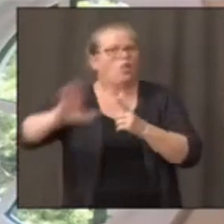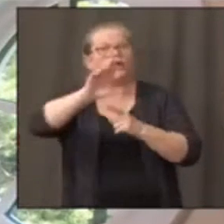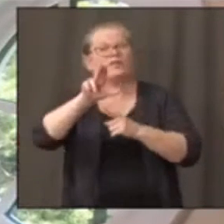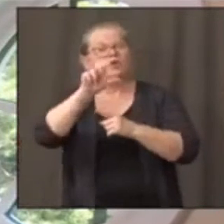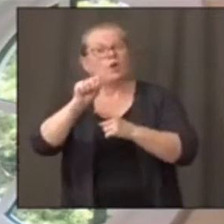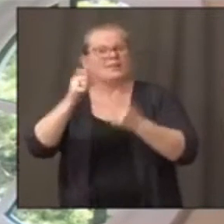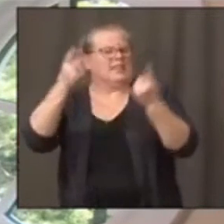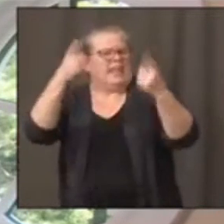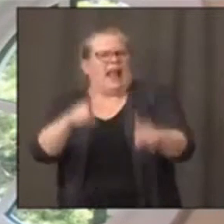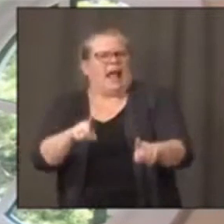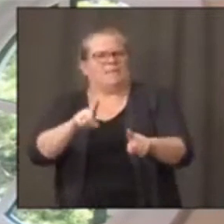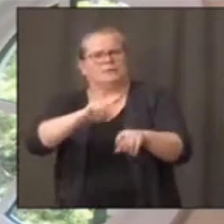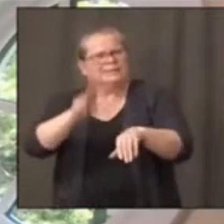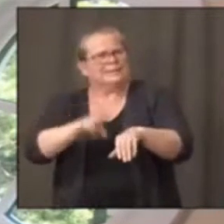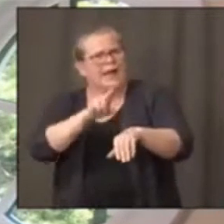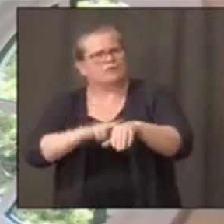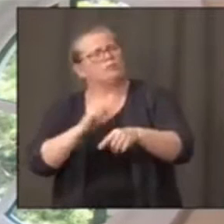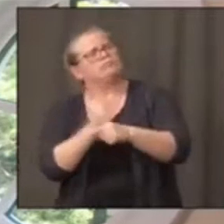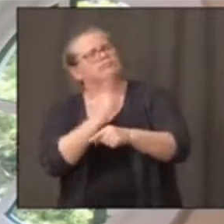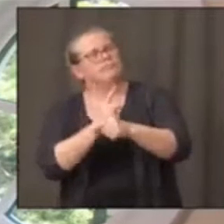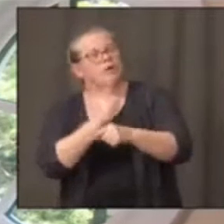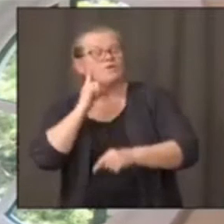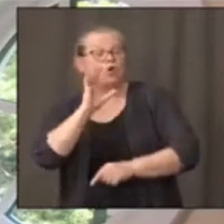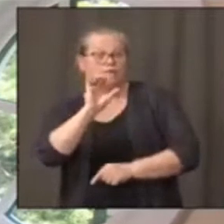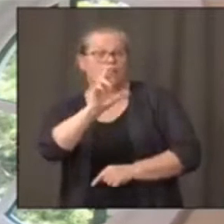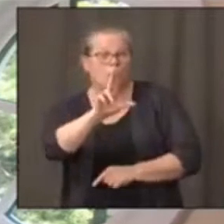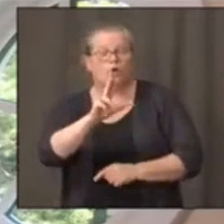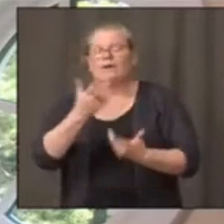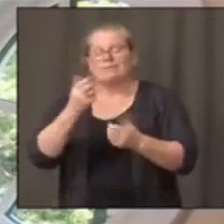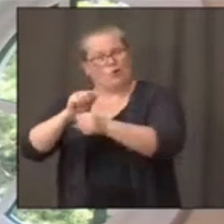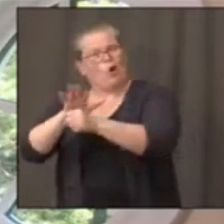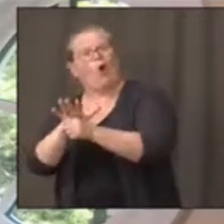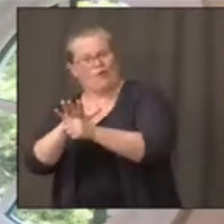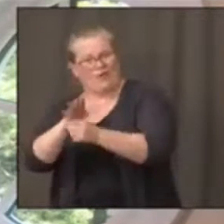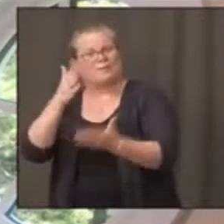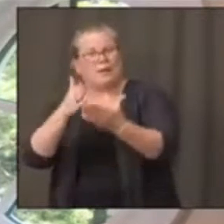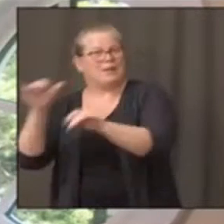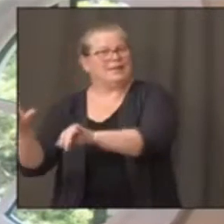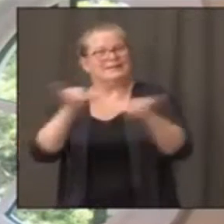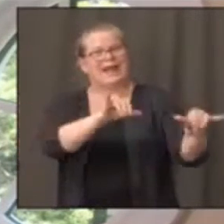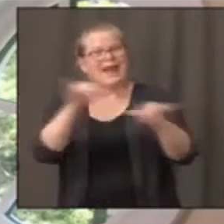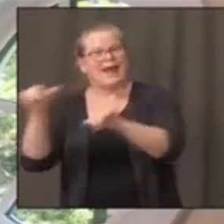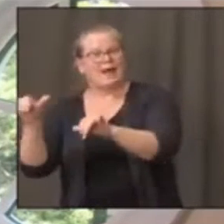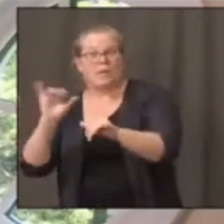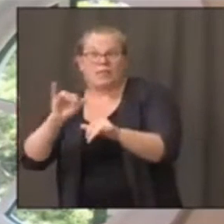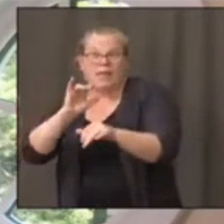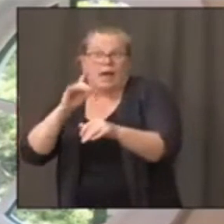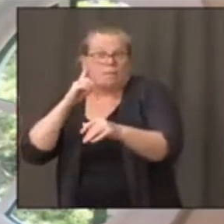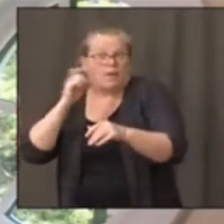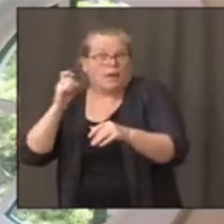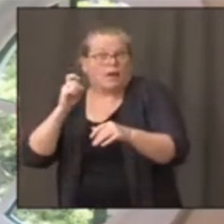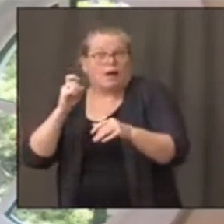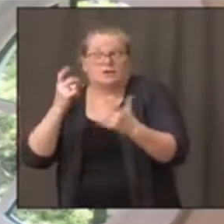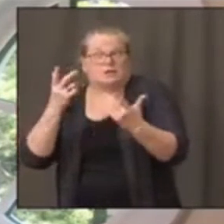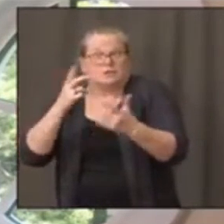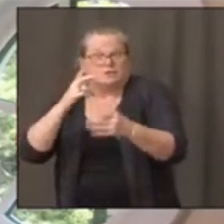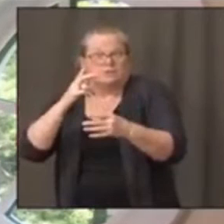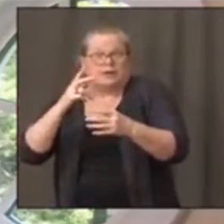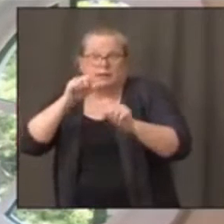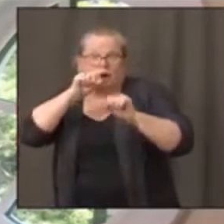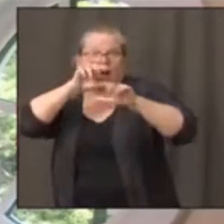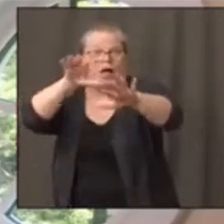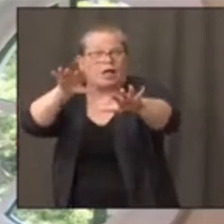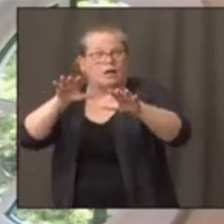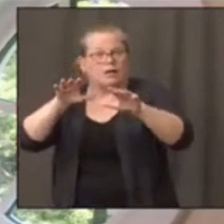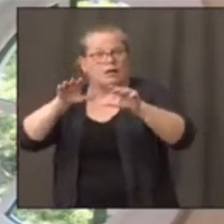natural season for a respiratory virus like this to be spreading. So that's what I would be, worried about. That's